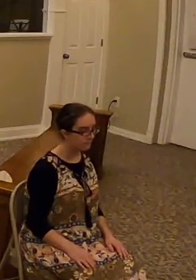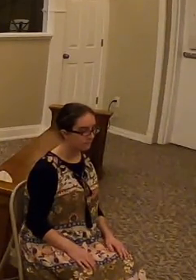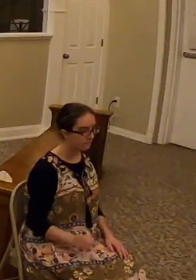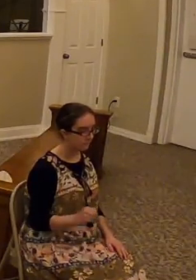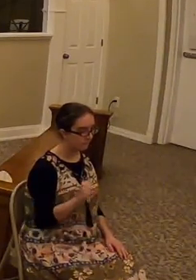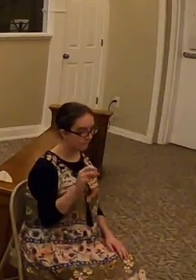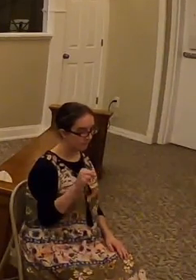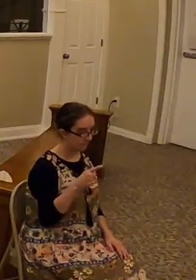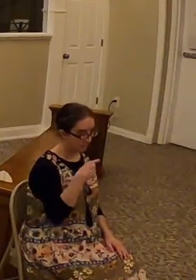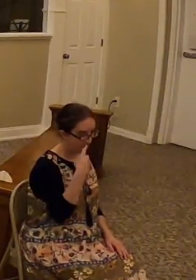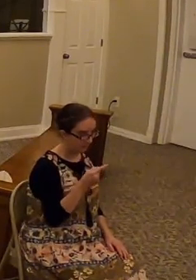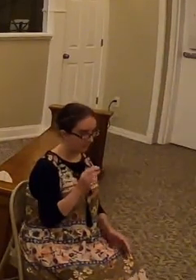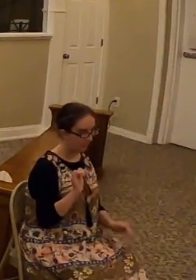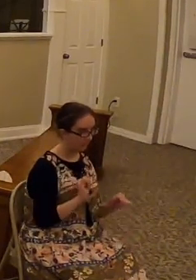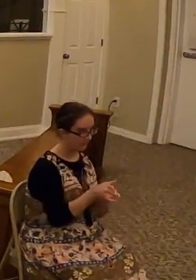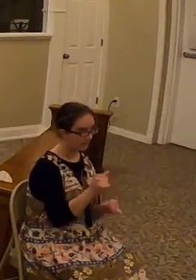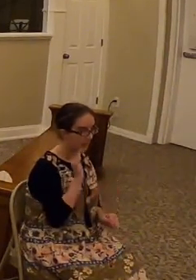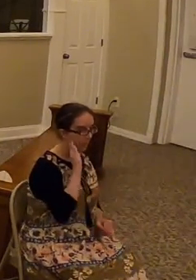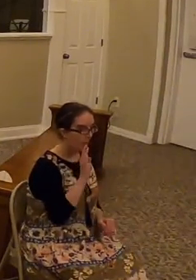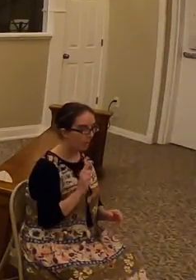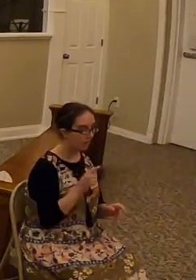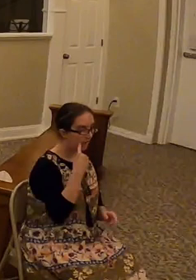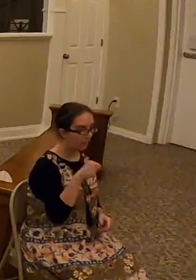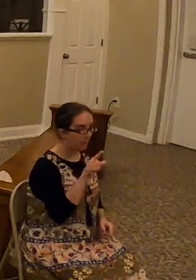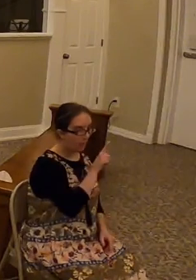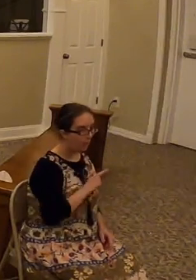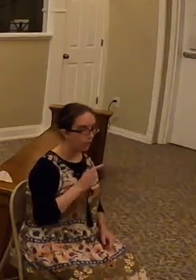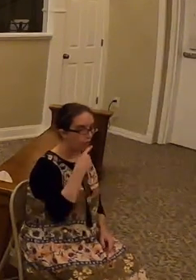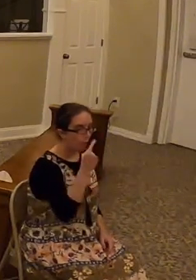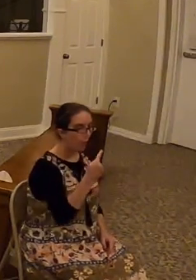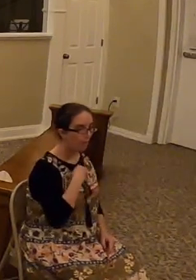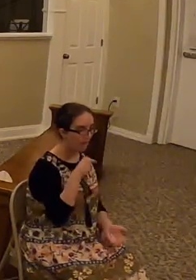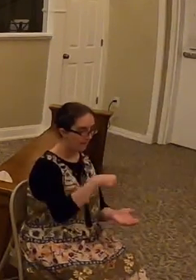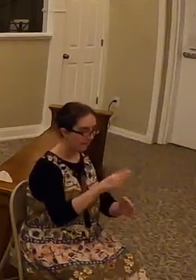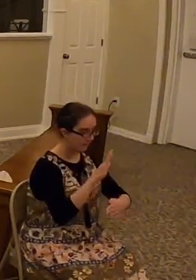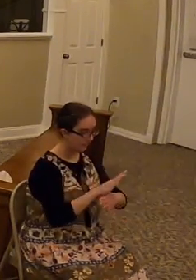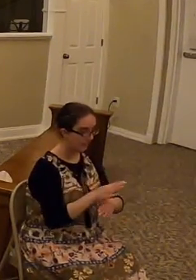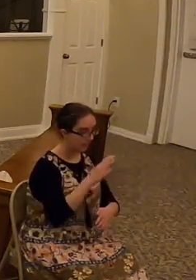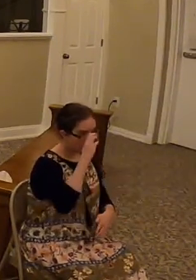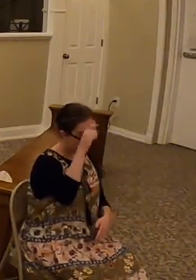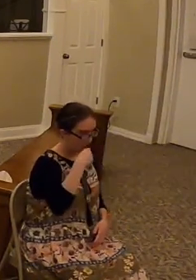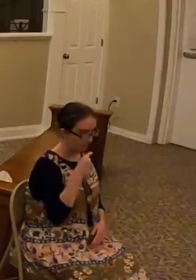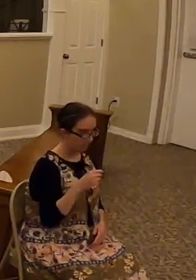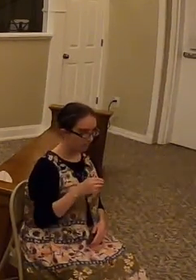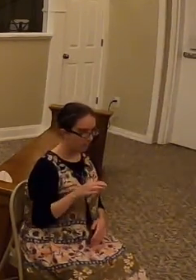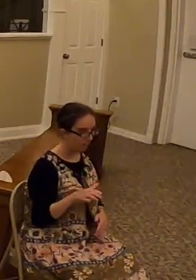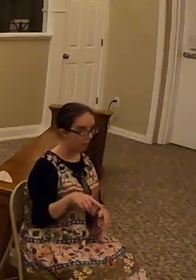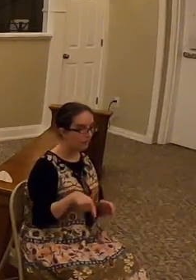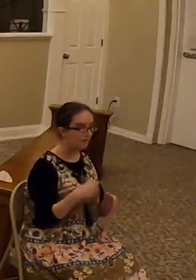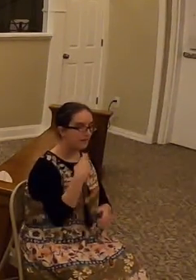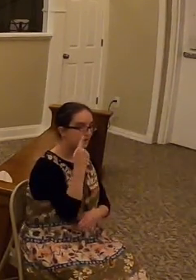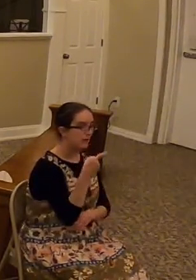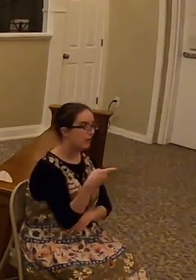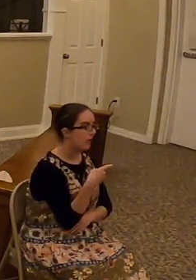So Samuel said unto Saul, stay, and I will tell thee what the Lord had told me this night. And he said unto him, oh, say on.